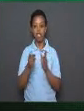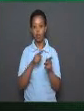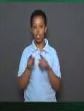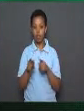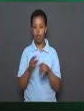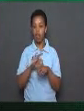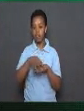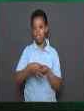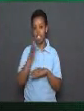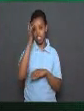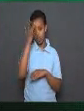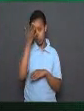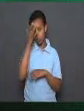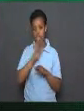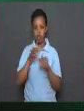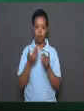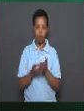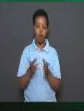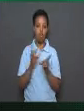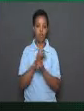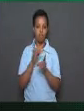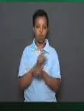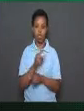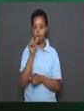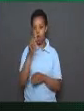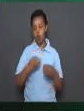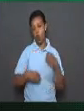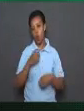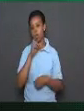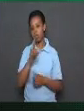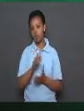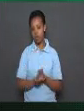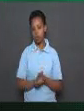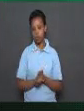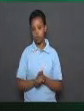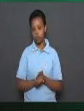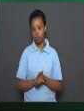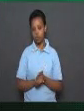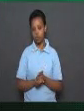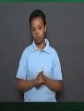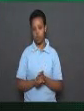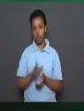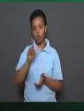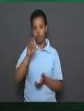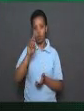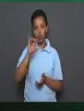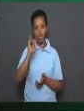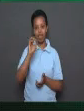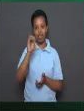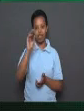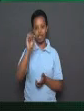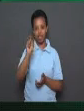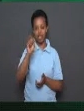infectious diseases are caused by microorganisms. Louis Pasteur,